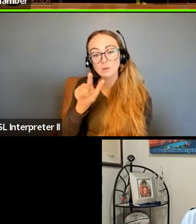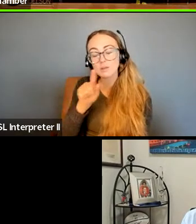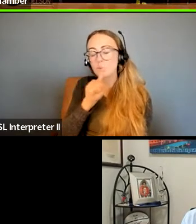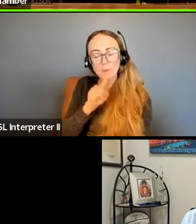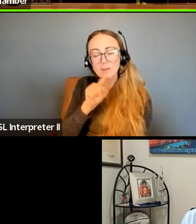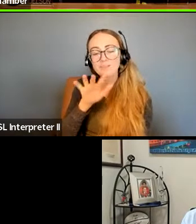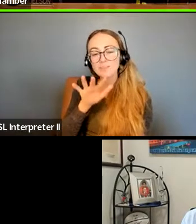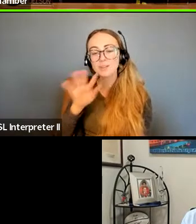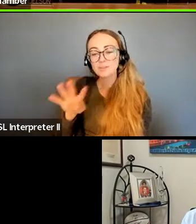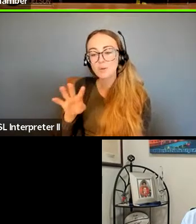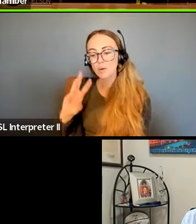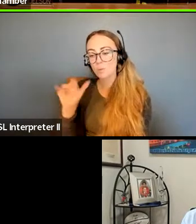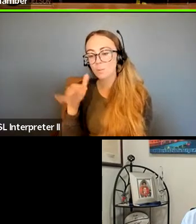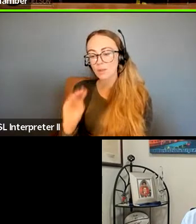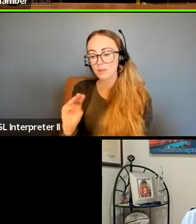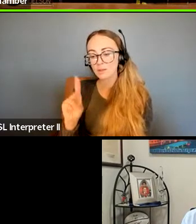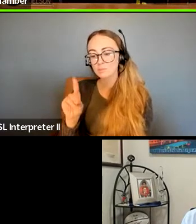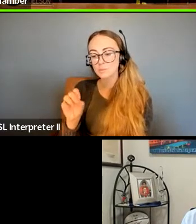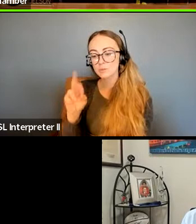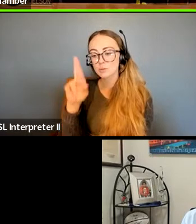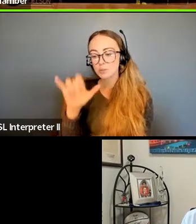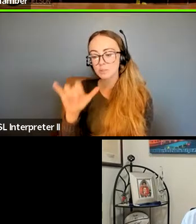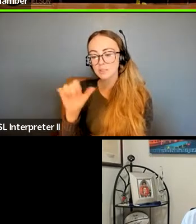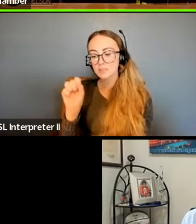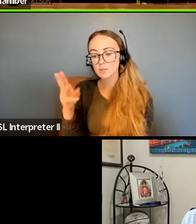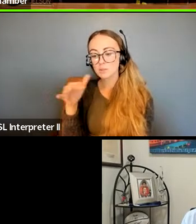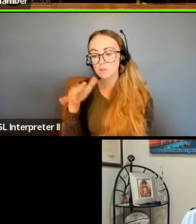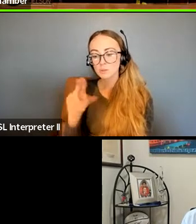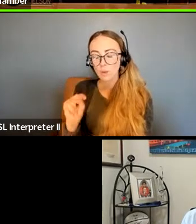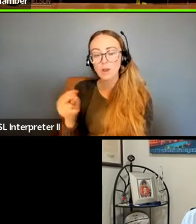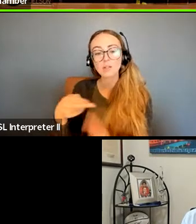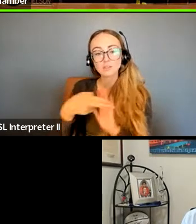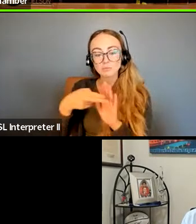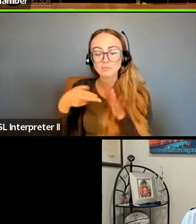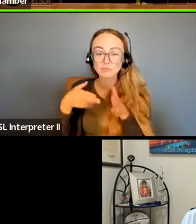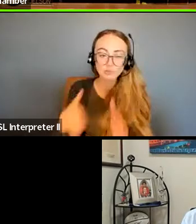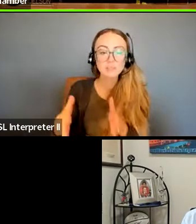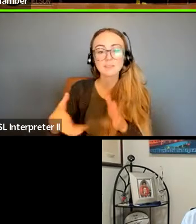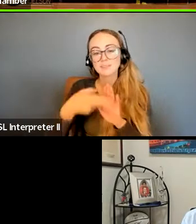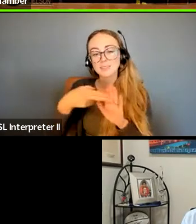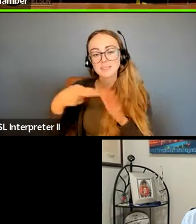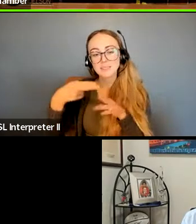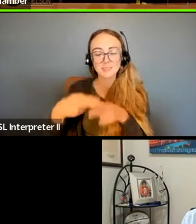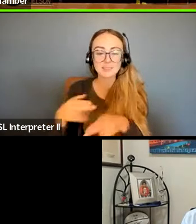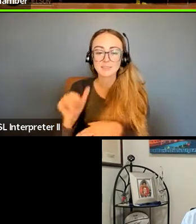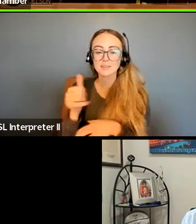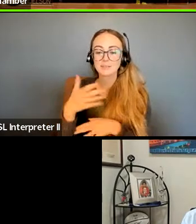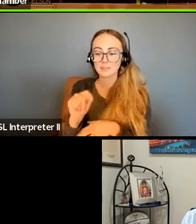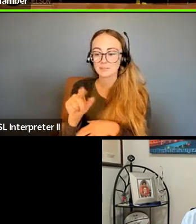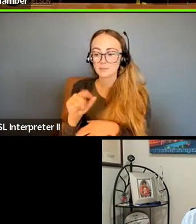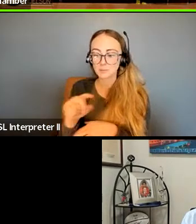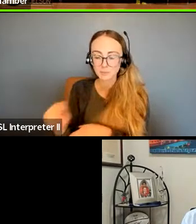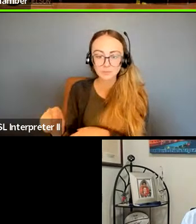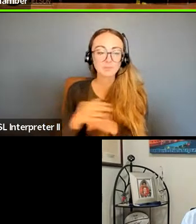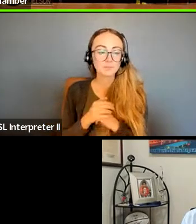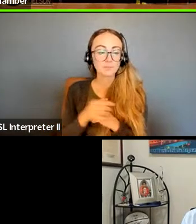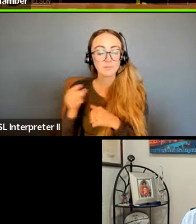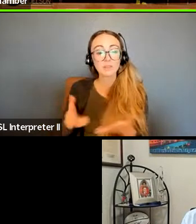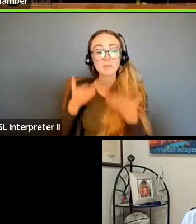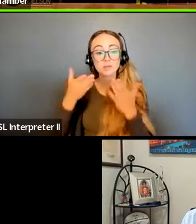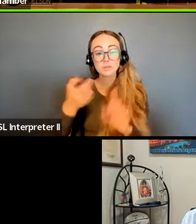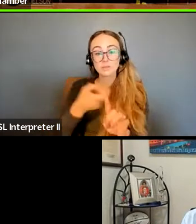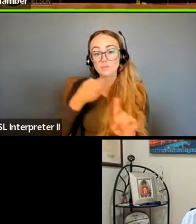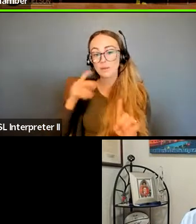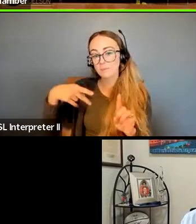Dorsey Swan Street Dedication Act of 2022. This legislation was originally introduced by Councilmember Pinto